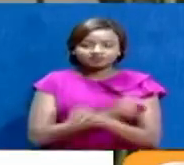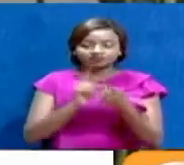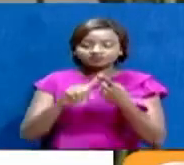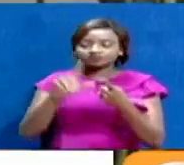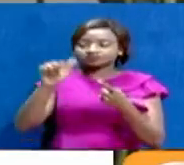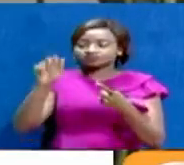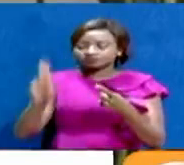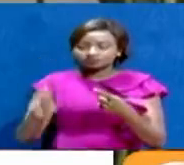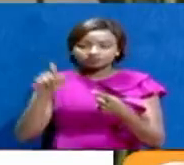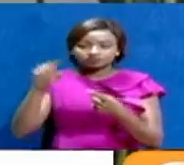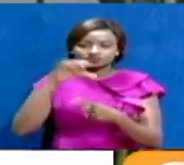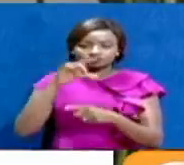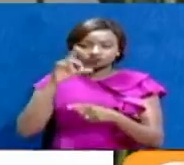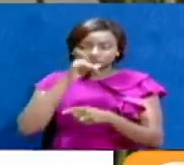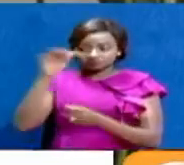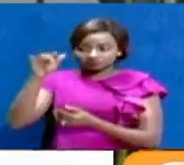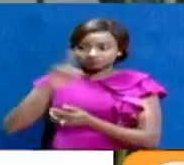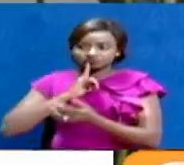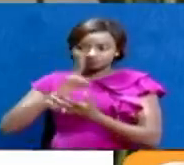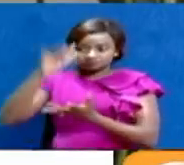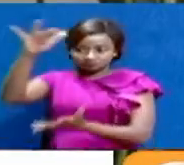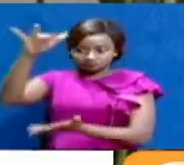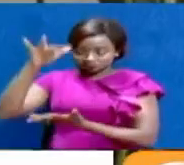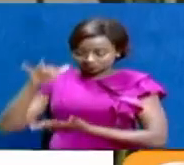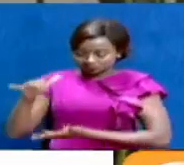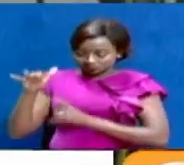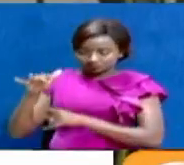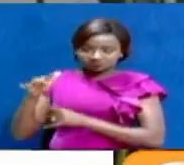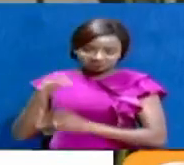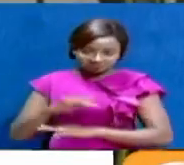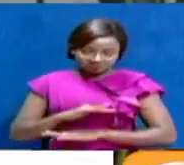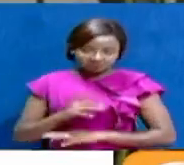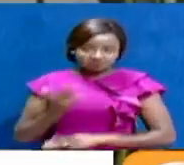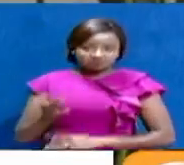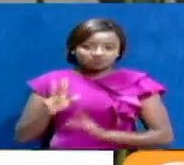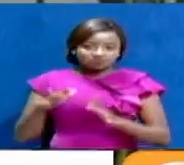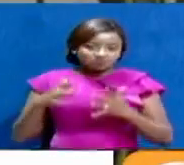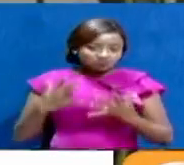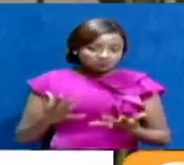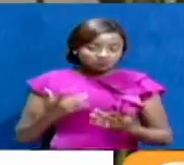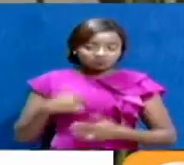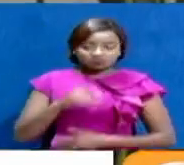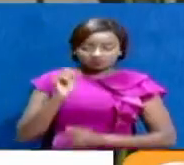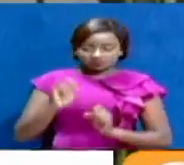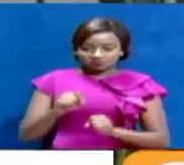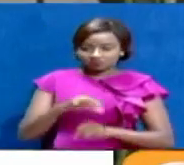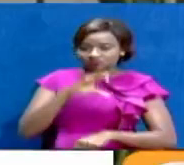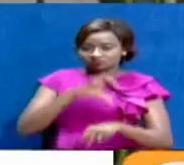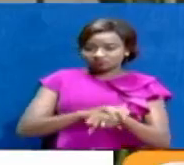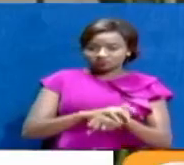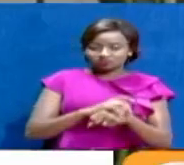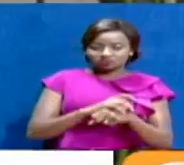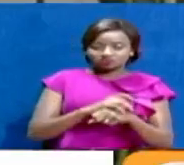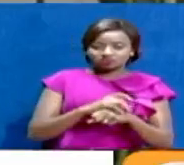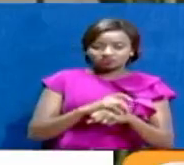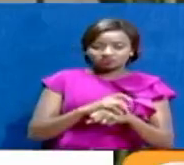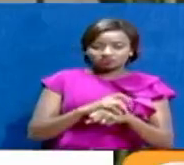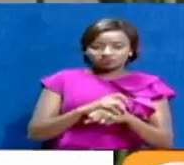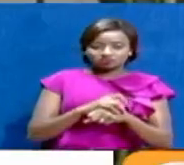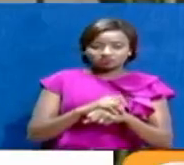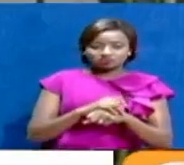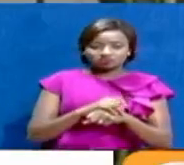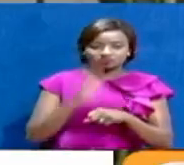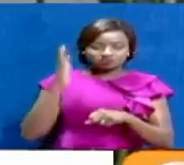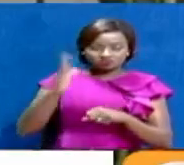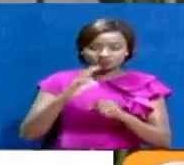Union, who have recently secured, a set number of doses, or can we have bilateral engagements with the manufacturers?